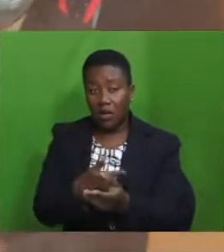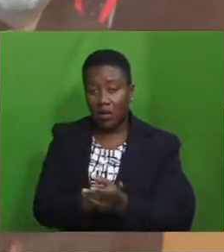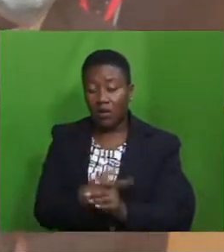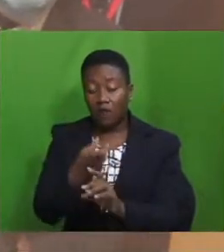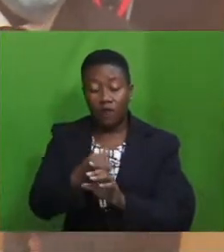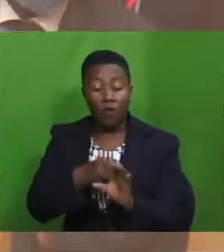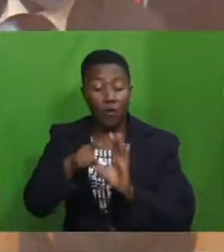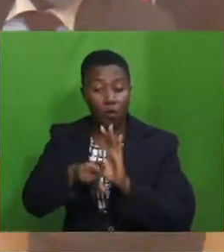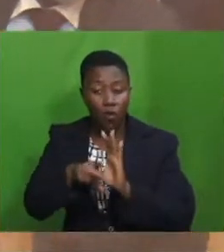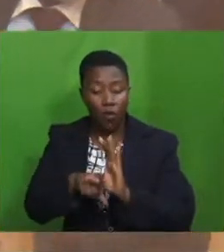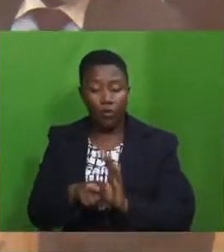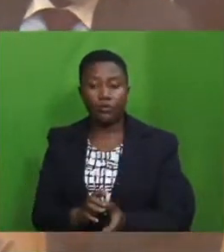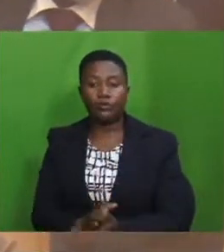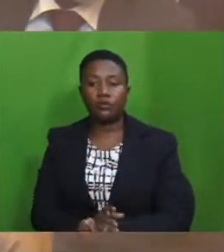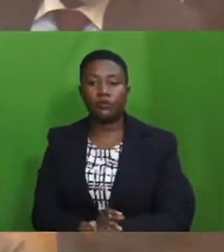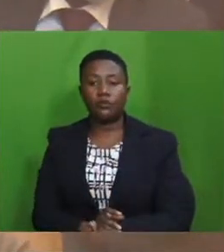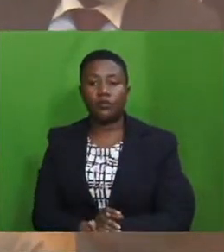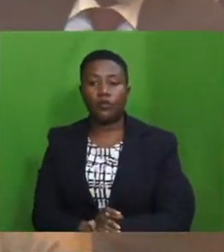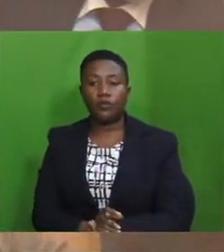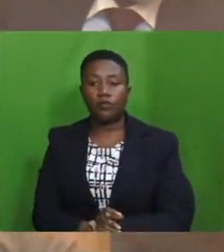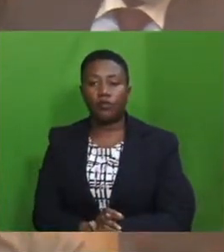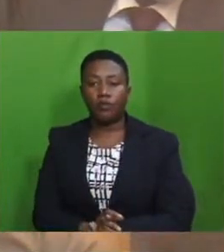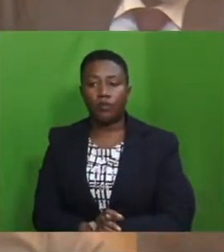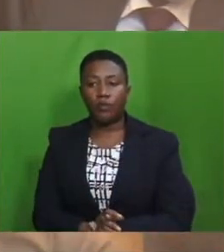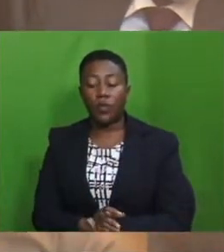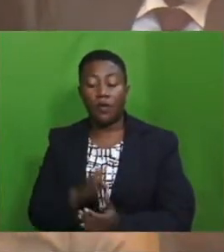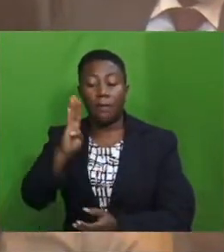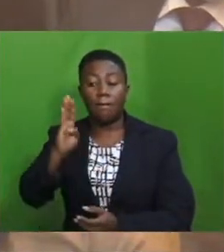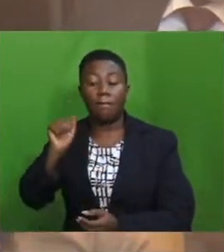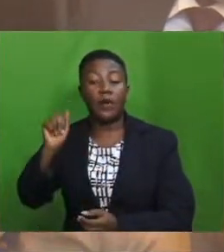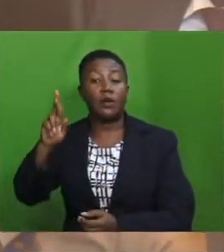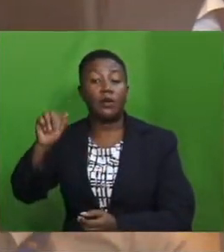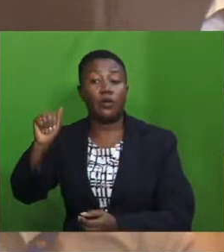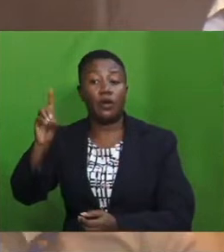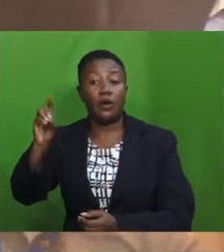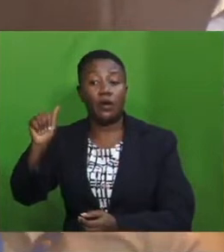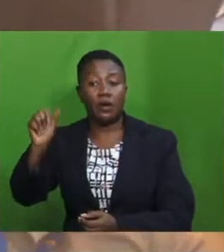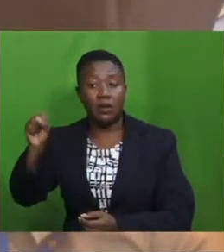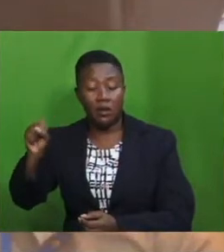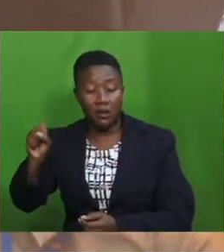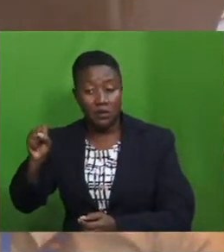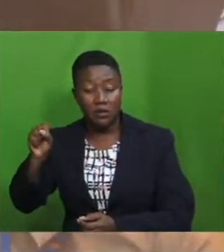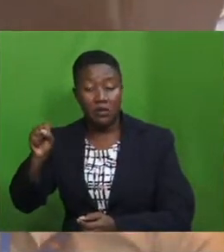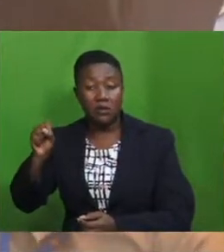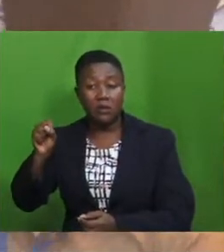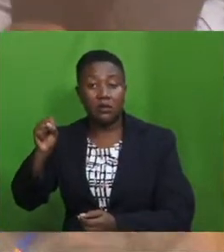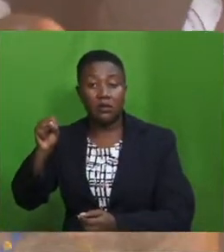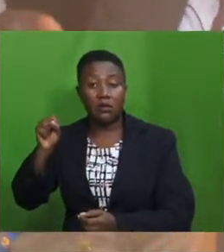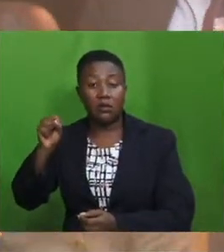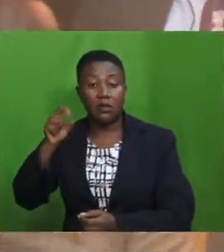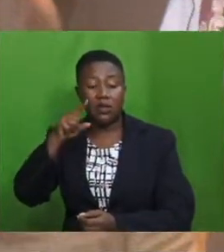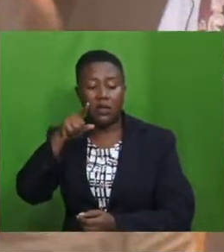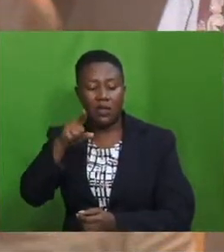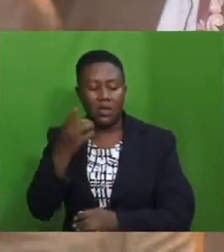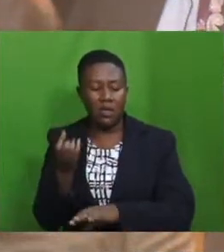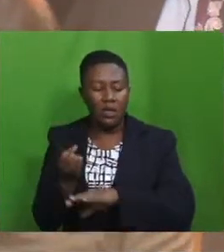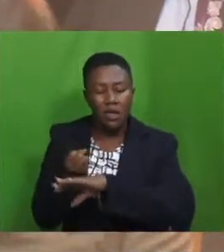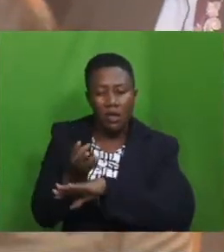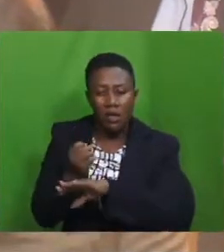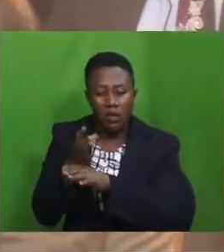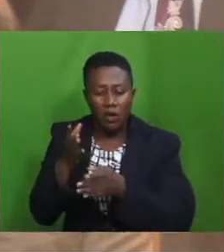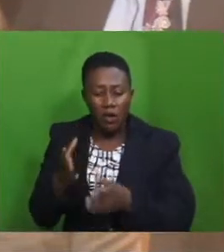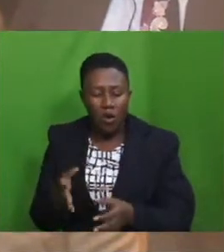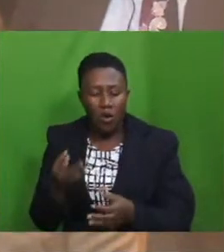We have Joe Baradas Bartraza, Counselor of the